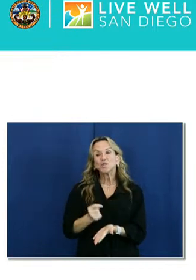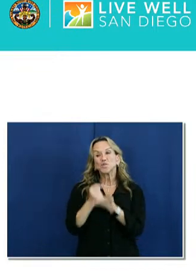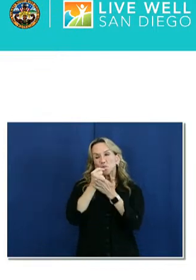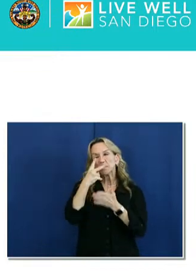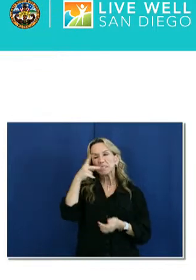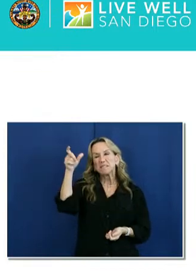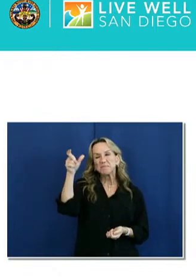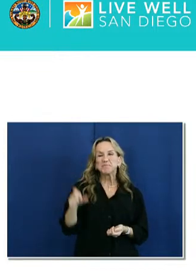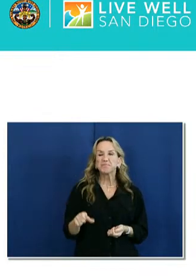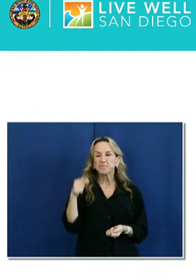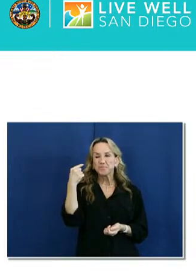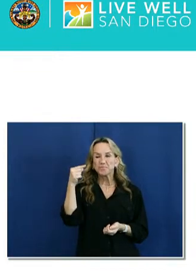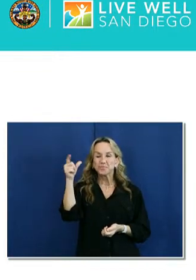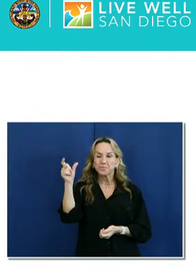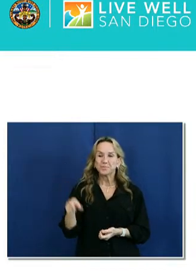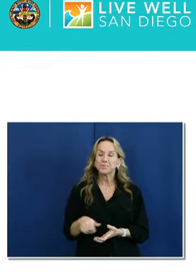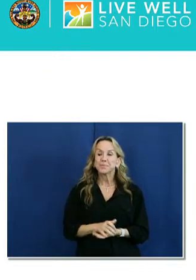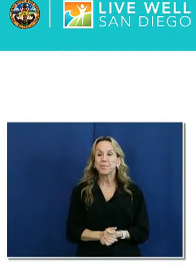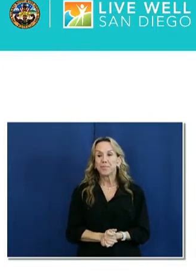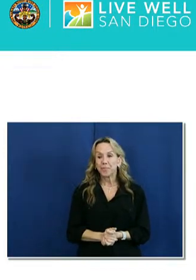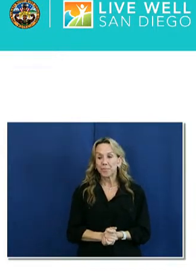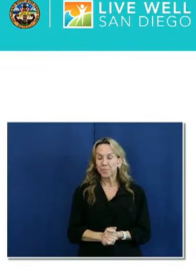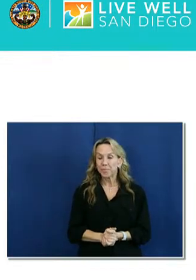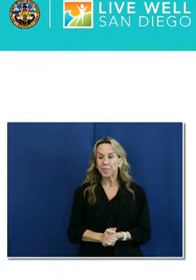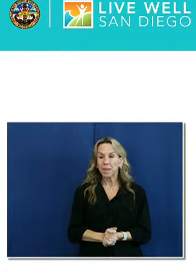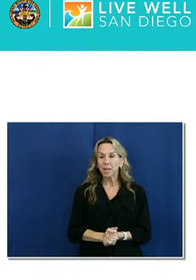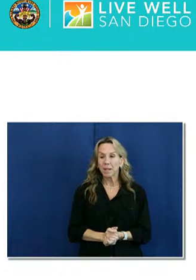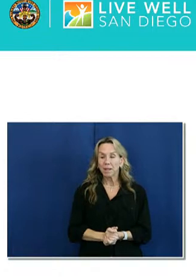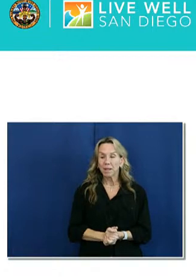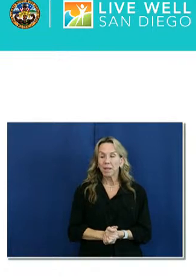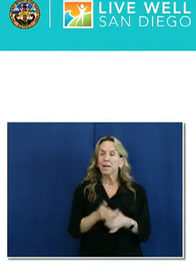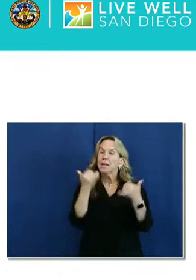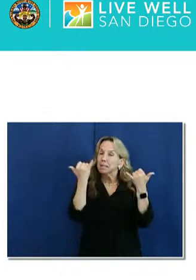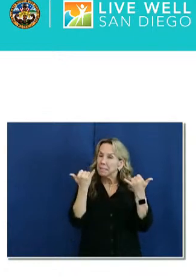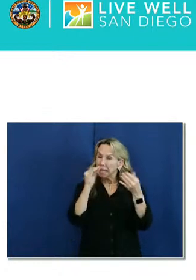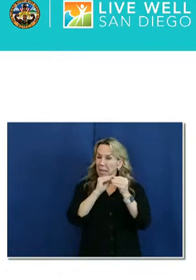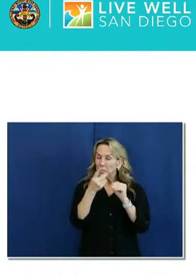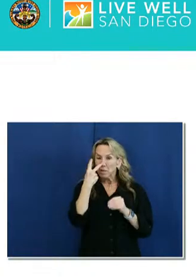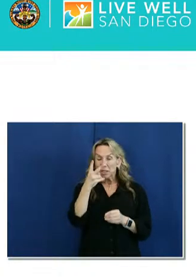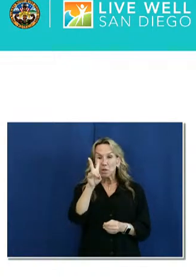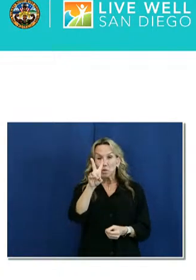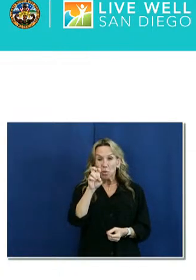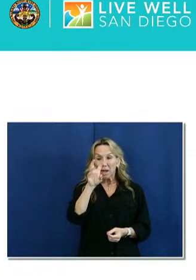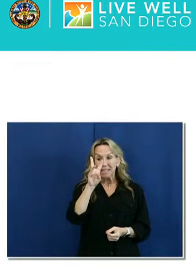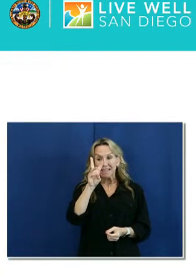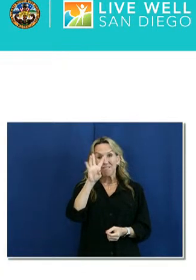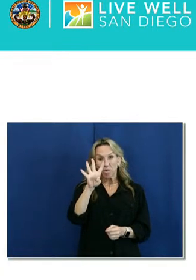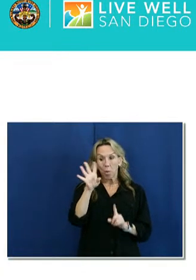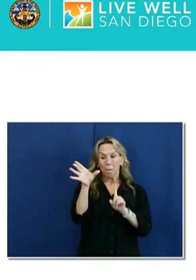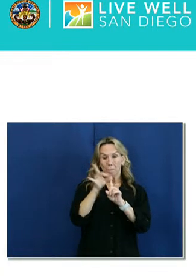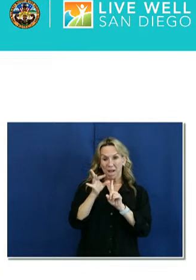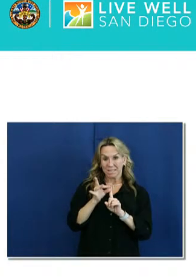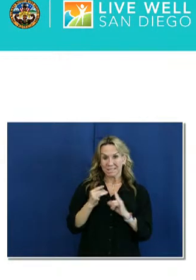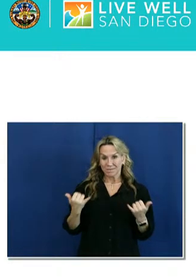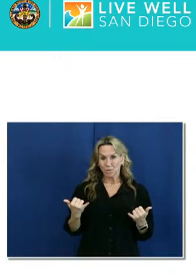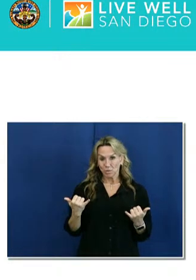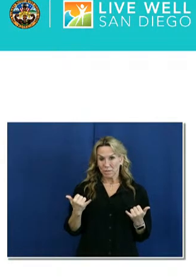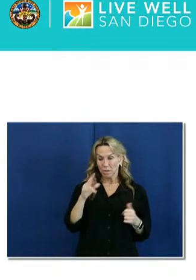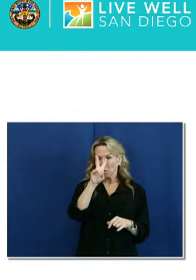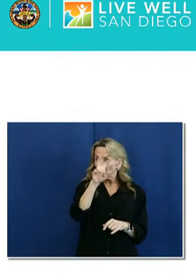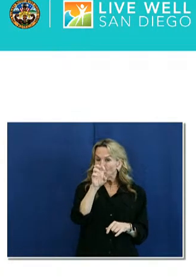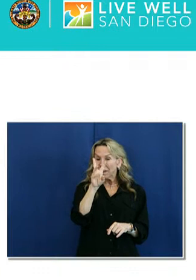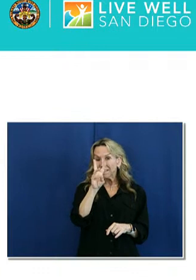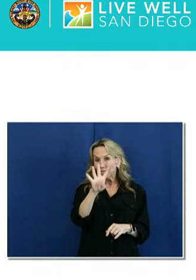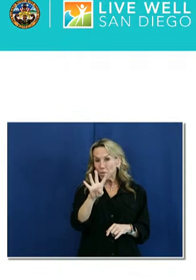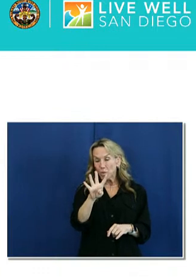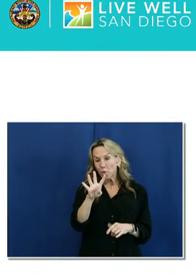right. For today's results and numbers, you'll see we're looking at 264 positive tests today. Out of the